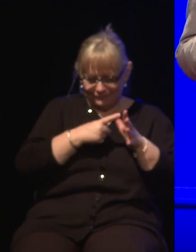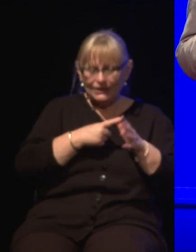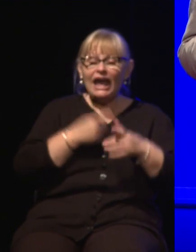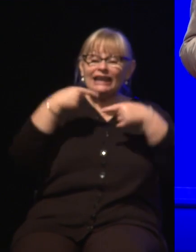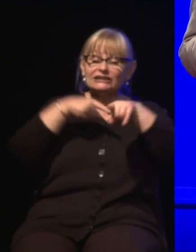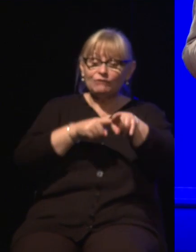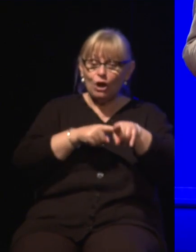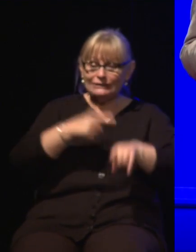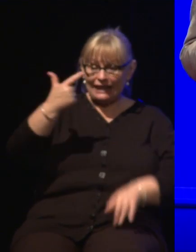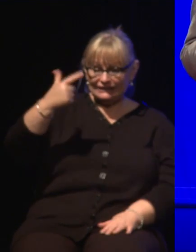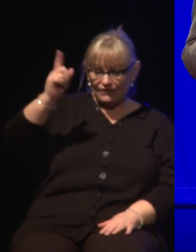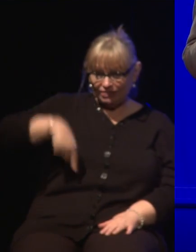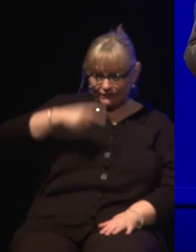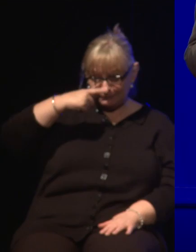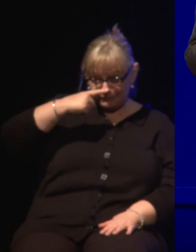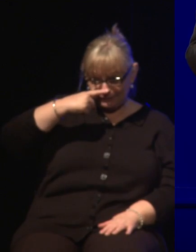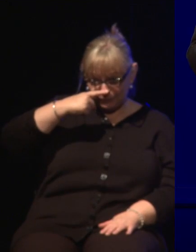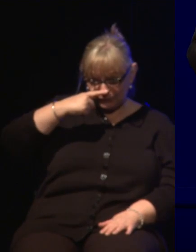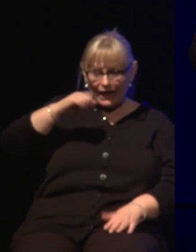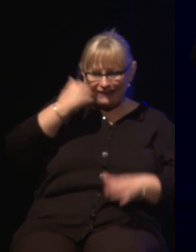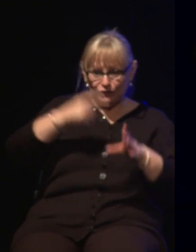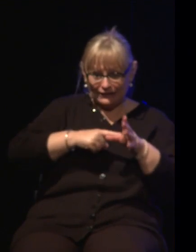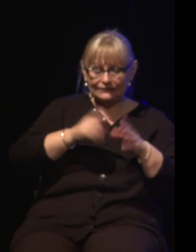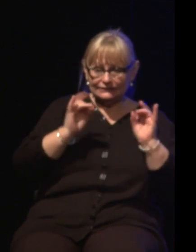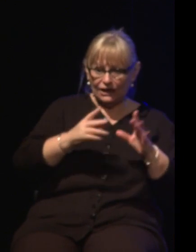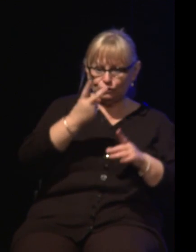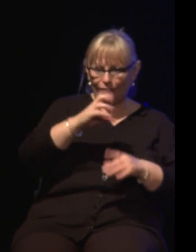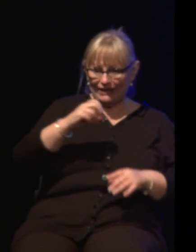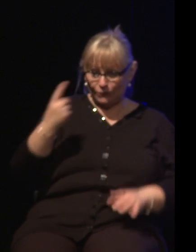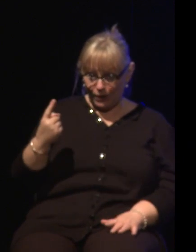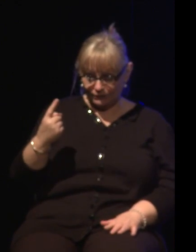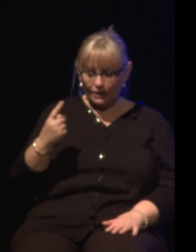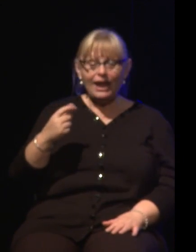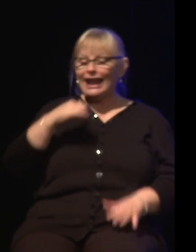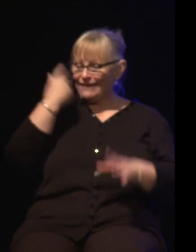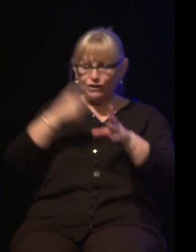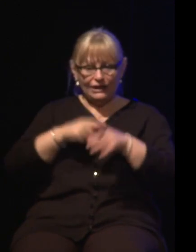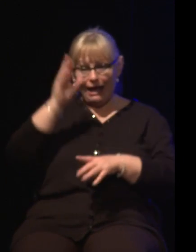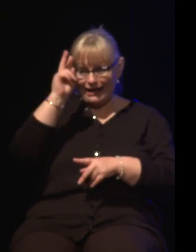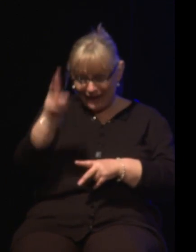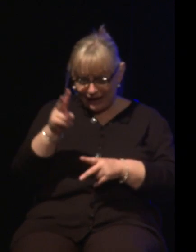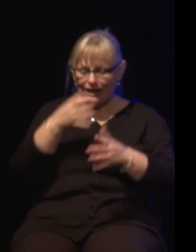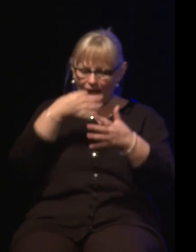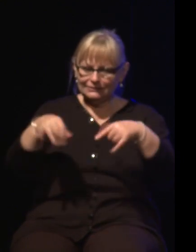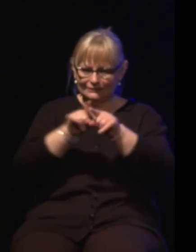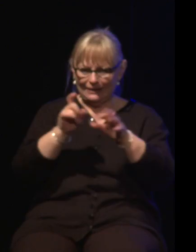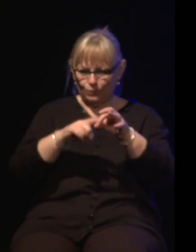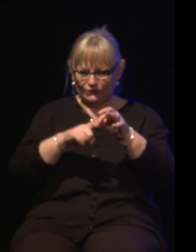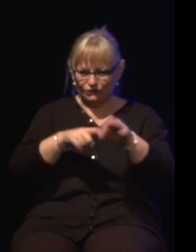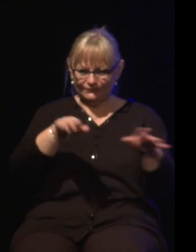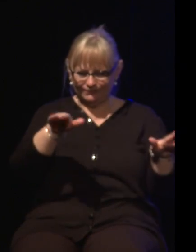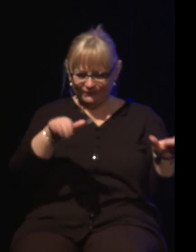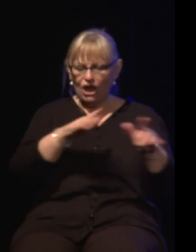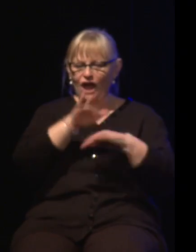households every year since 2001. Every year it goes back to these people and it asks them about